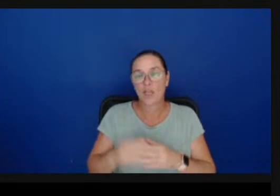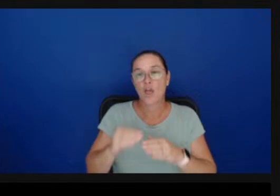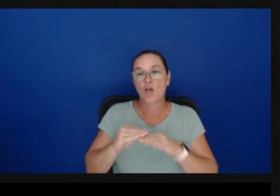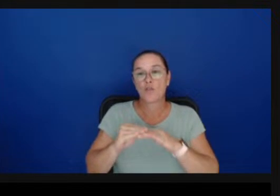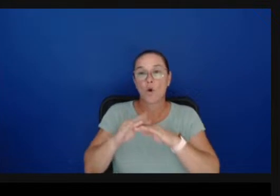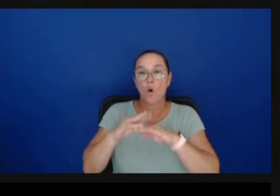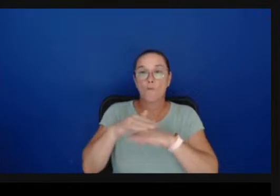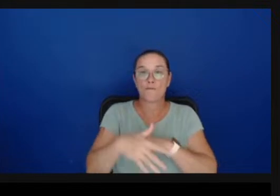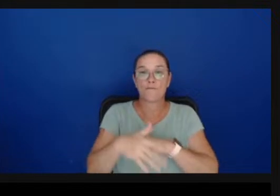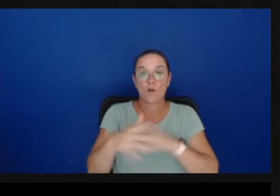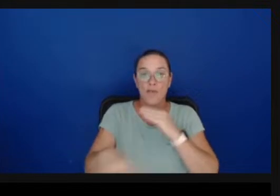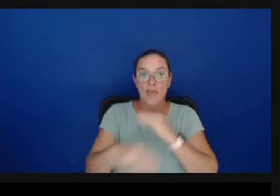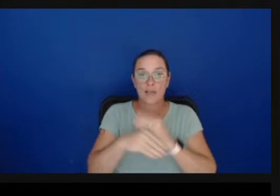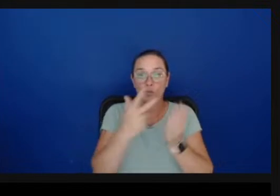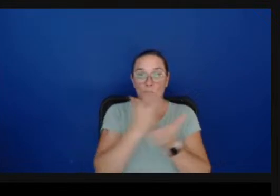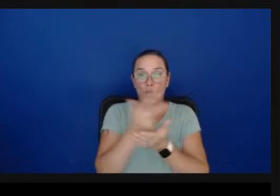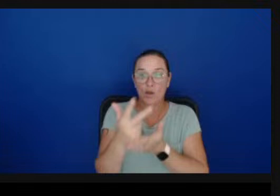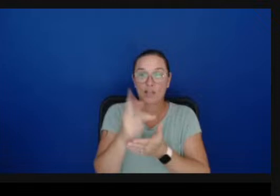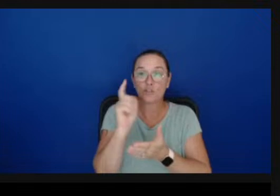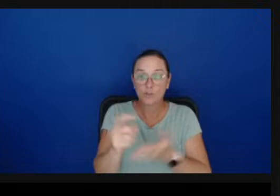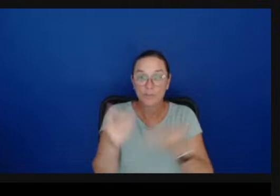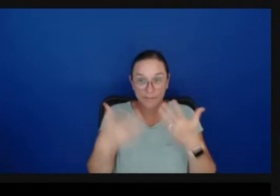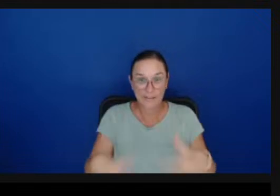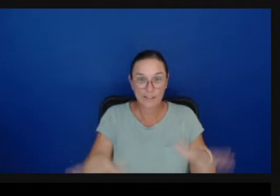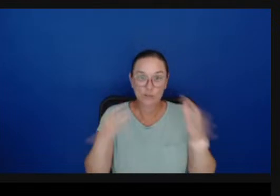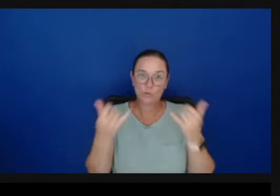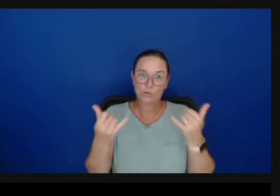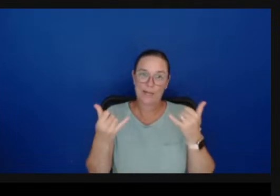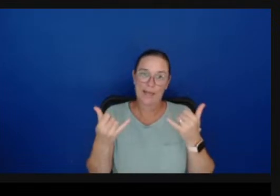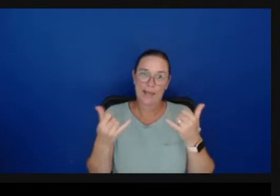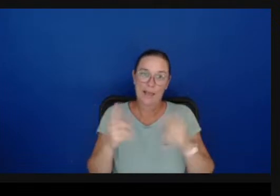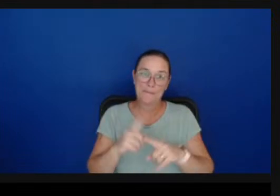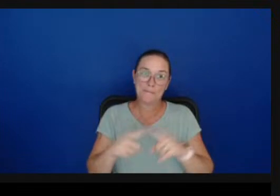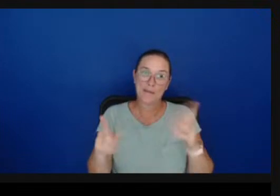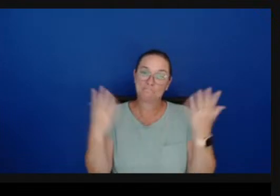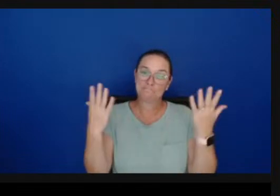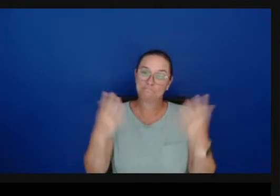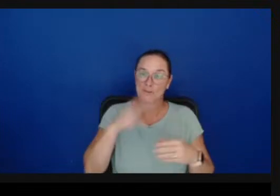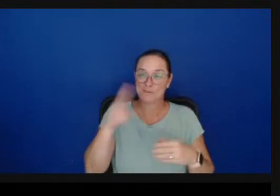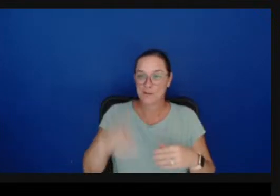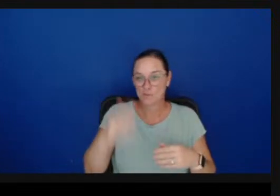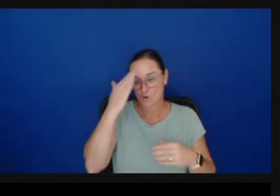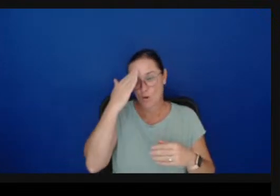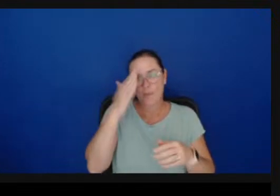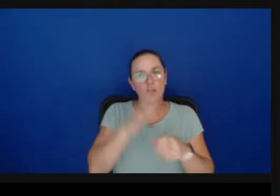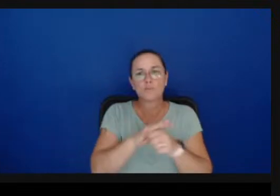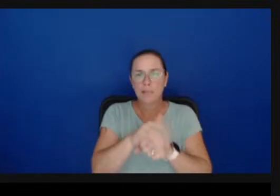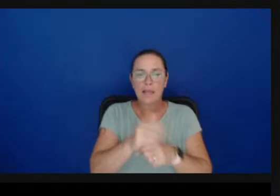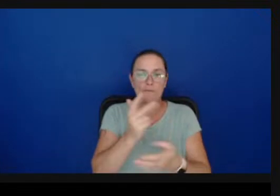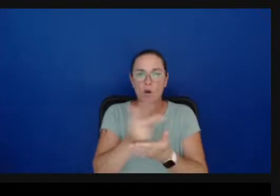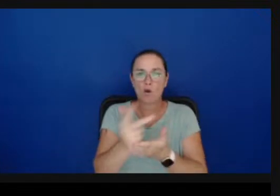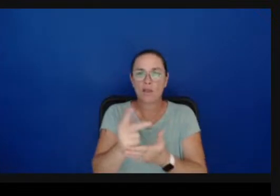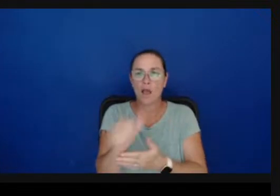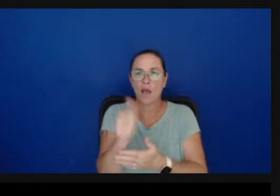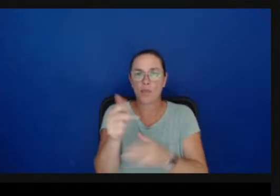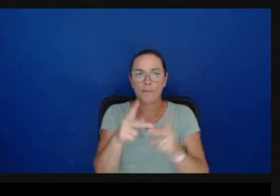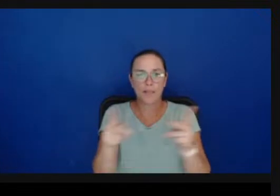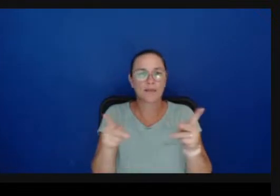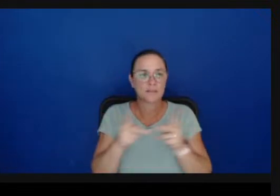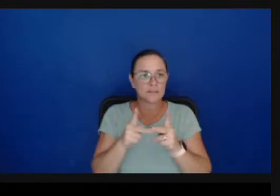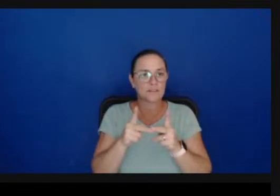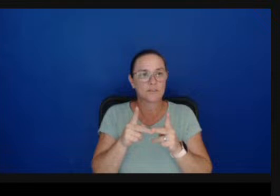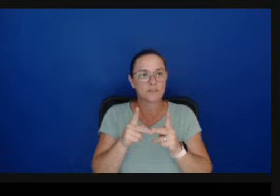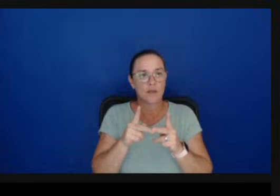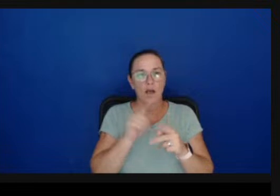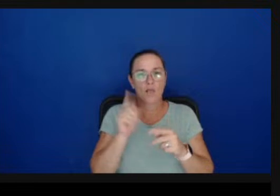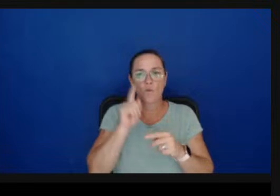visitor center should be done today, but you never know. There is plenty of parking in other places, all the way up